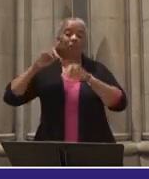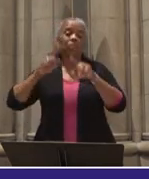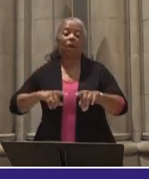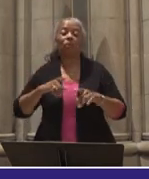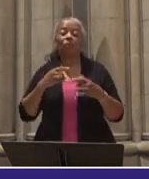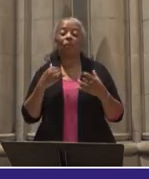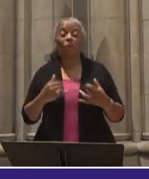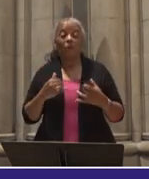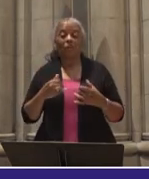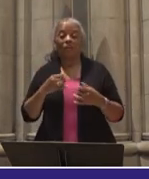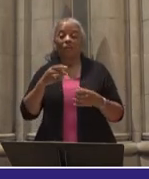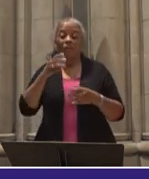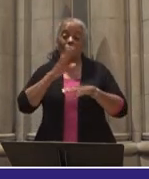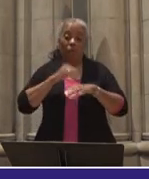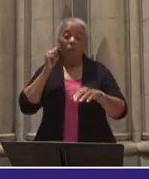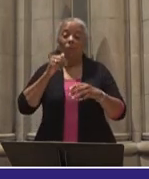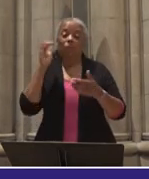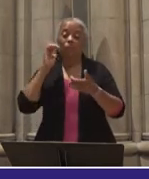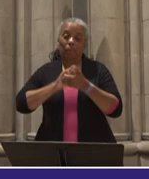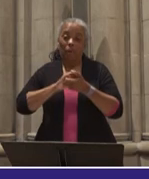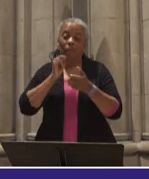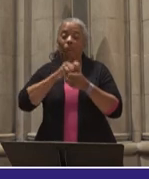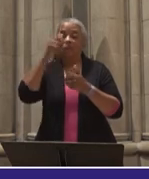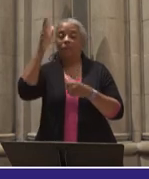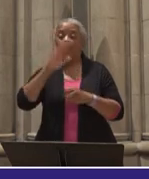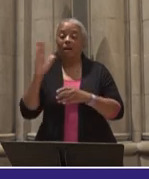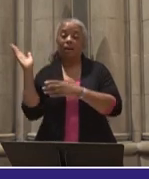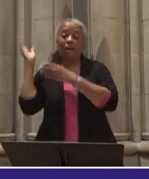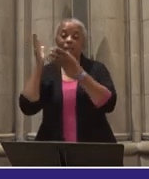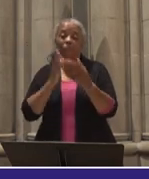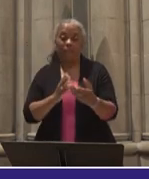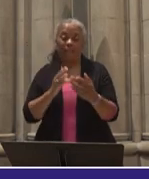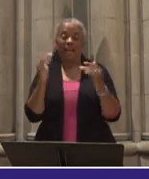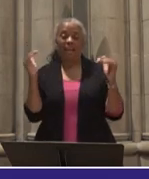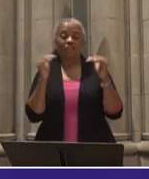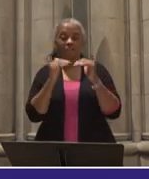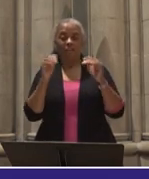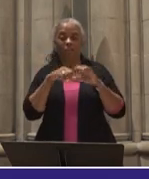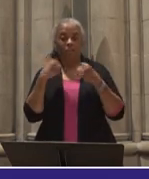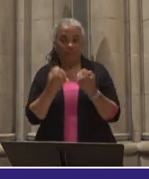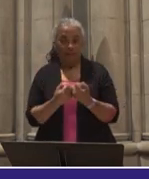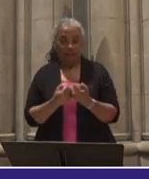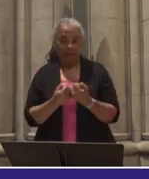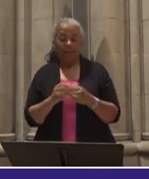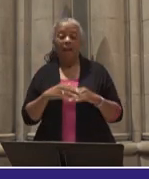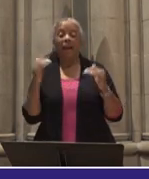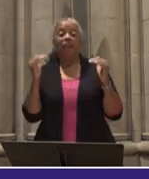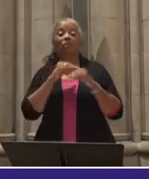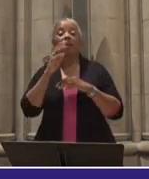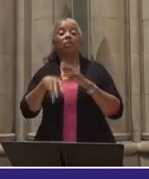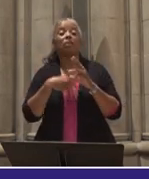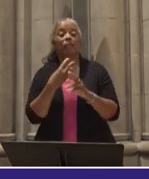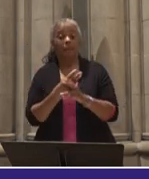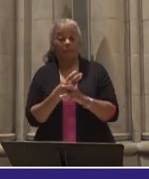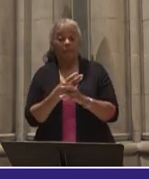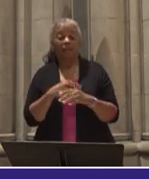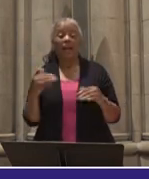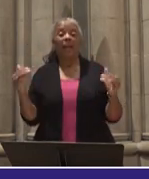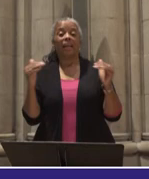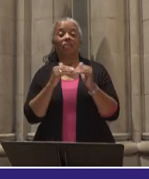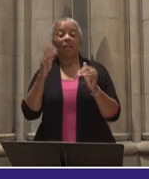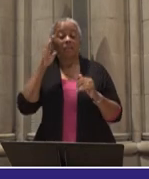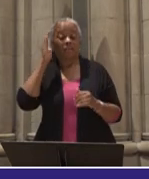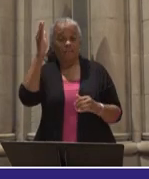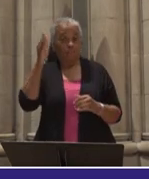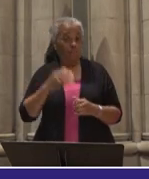to partner with God in bringing forth a just society, a just world, a just